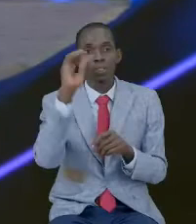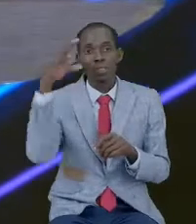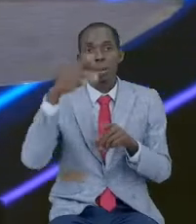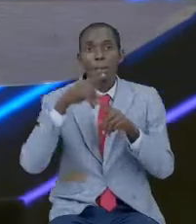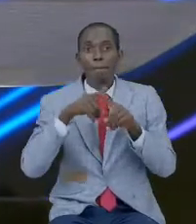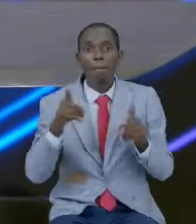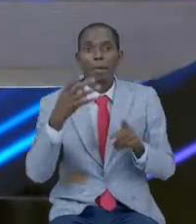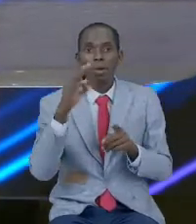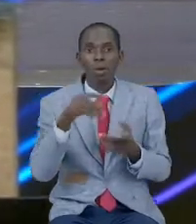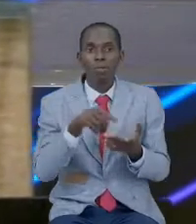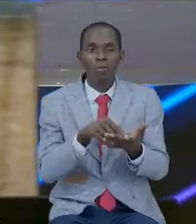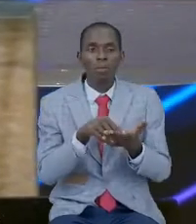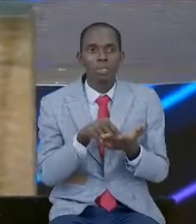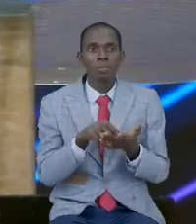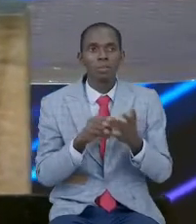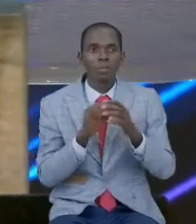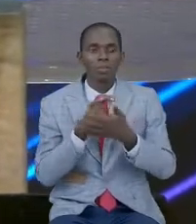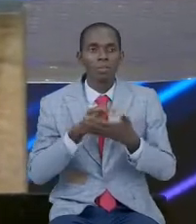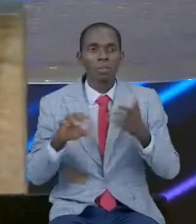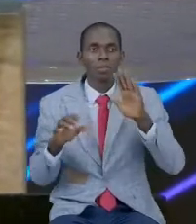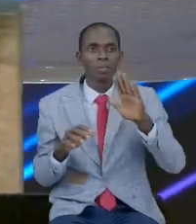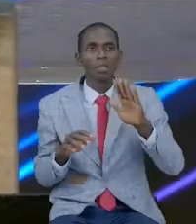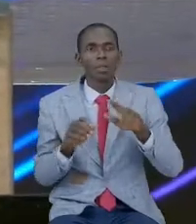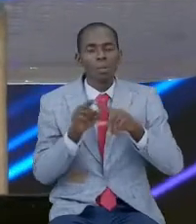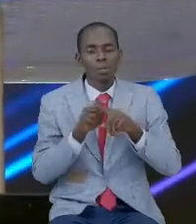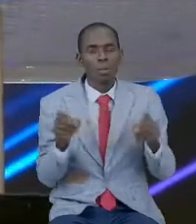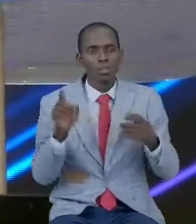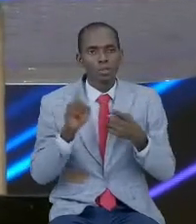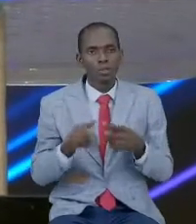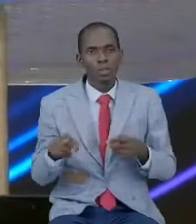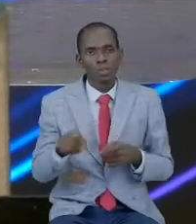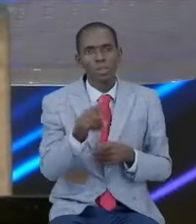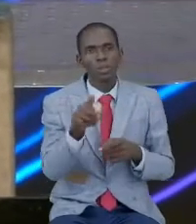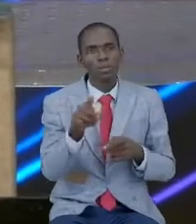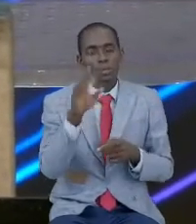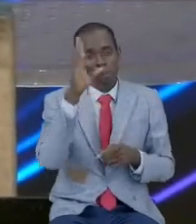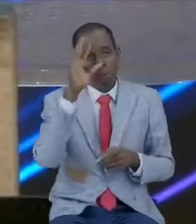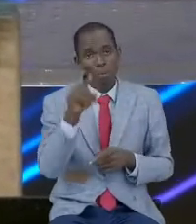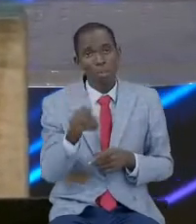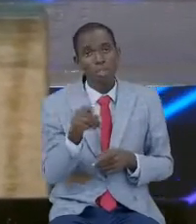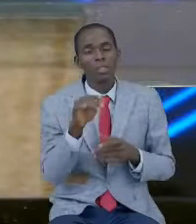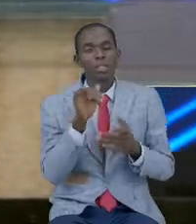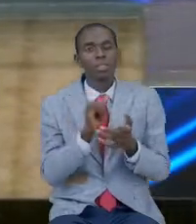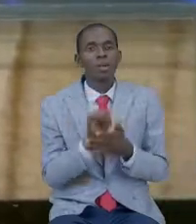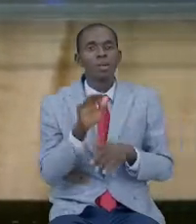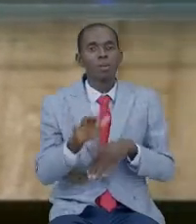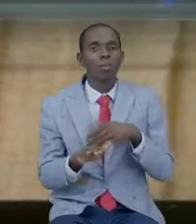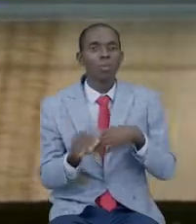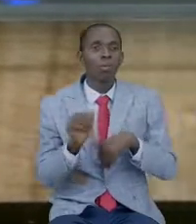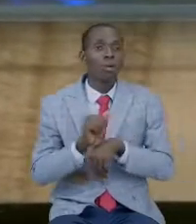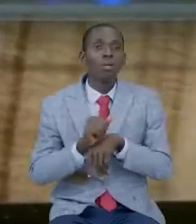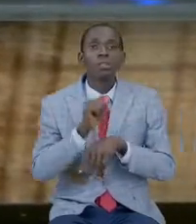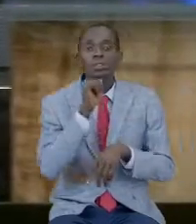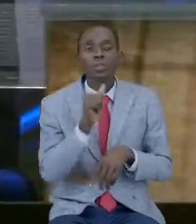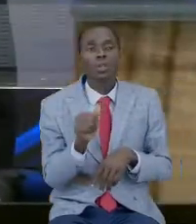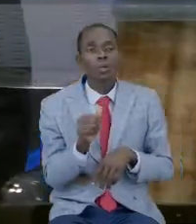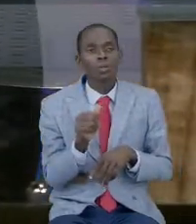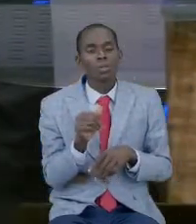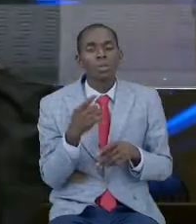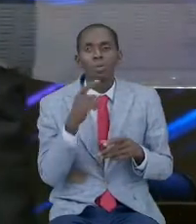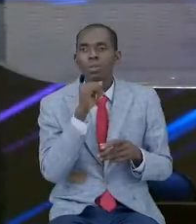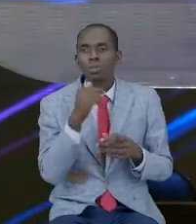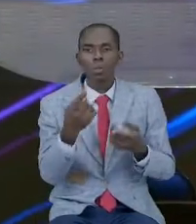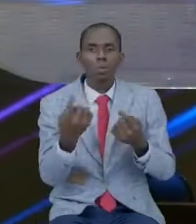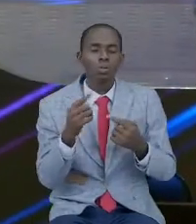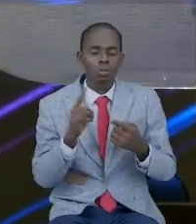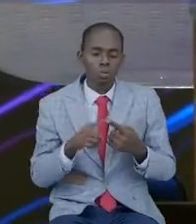5, but to him that walketh not, who does not come to present his